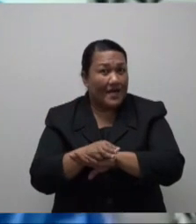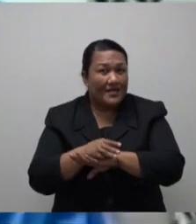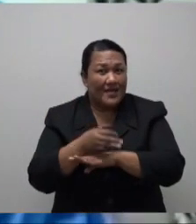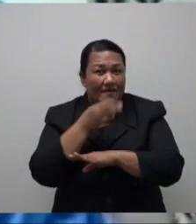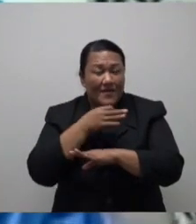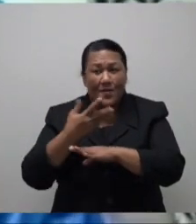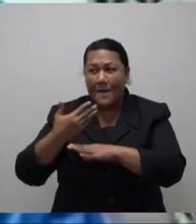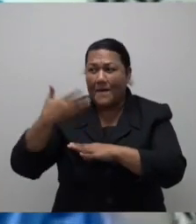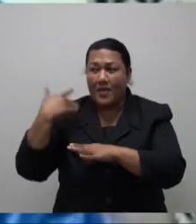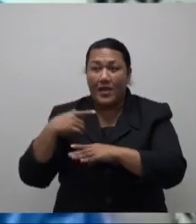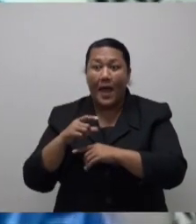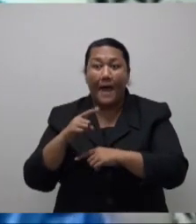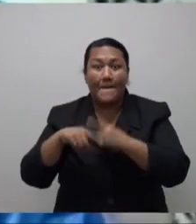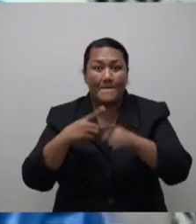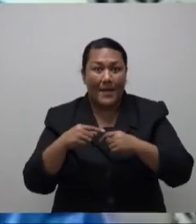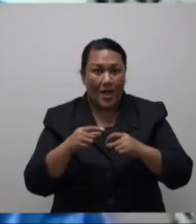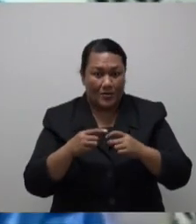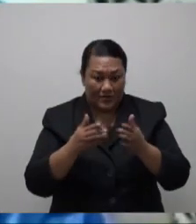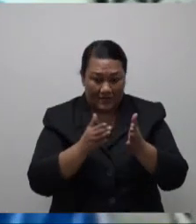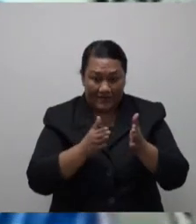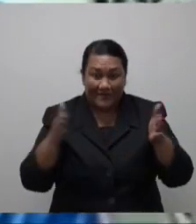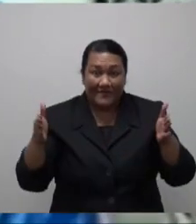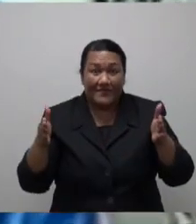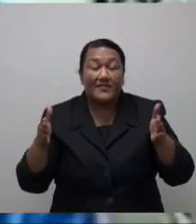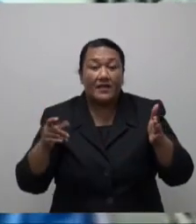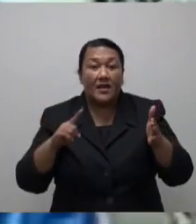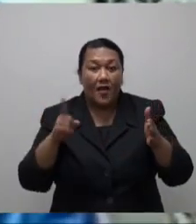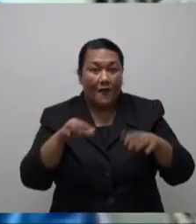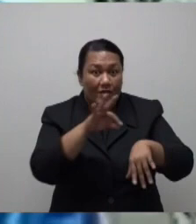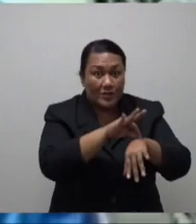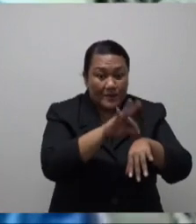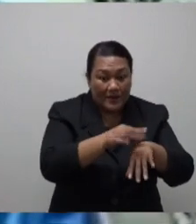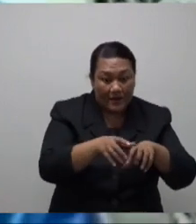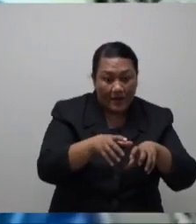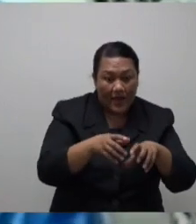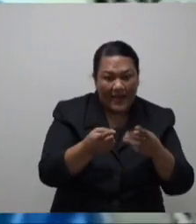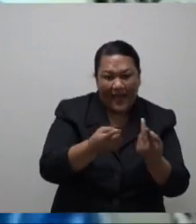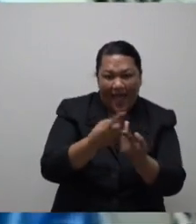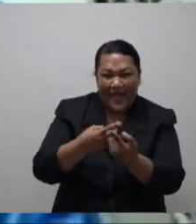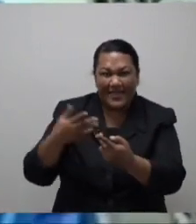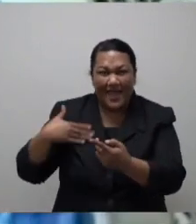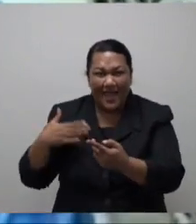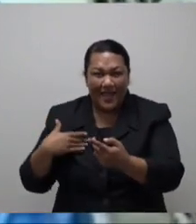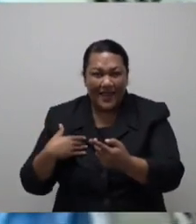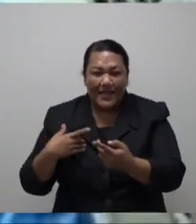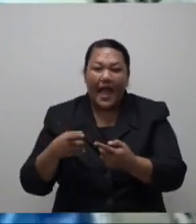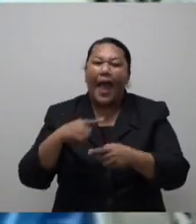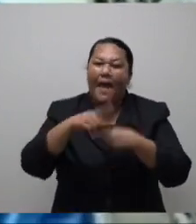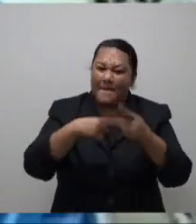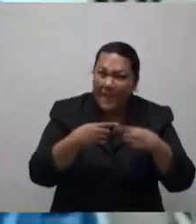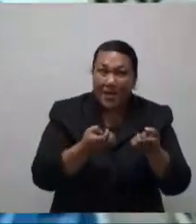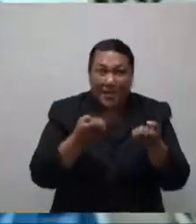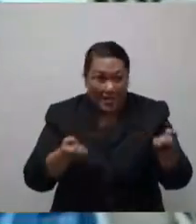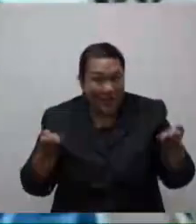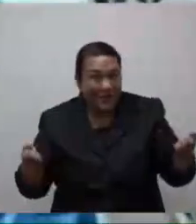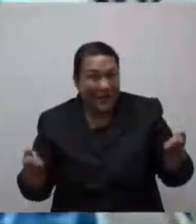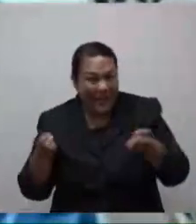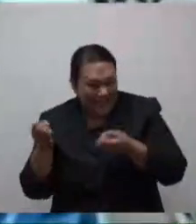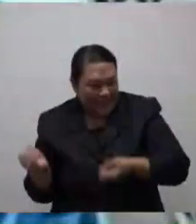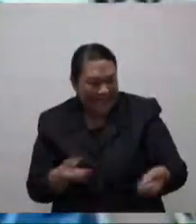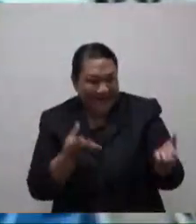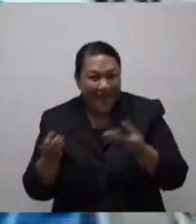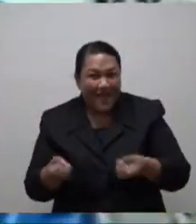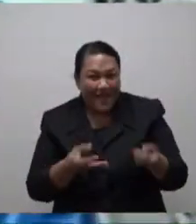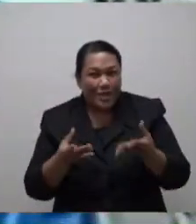our capacities, our hospitals and our health facilities with equipment and supplies